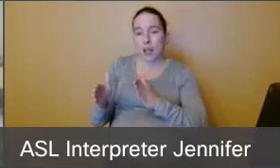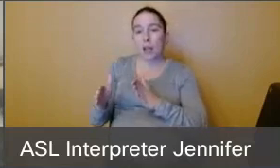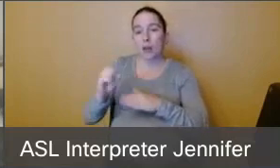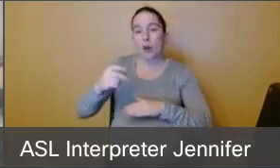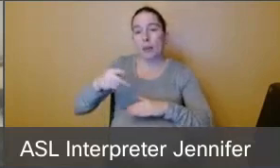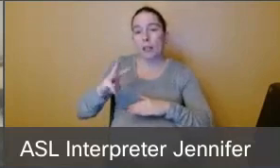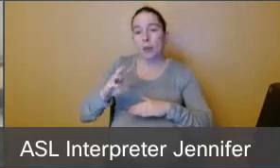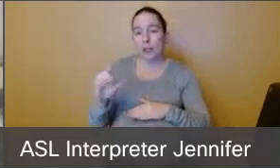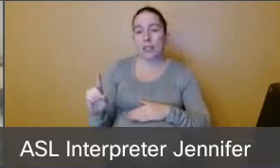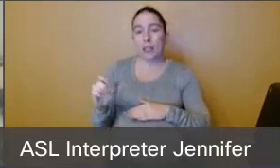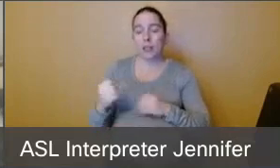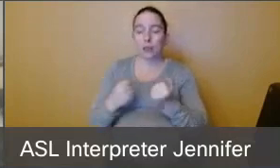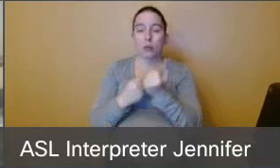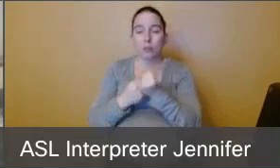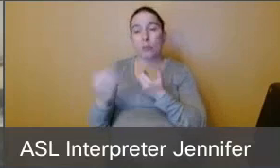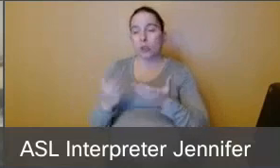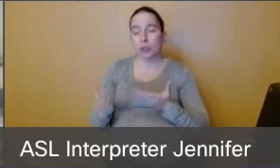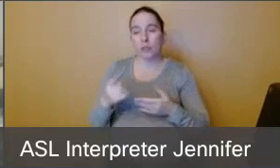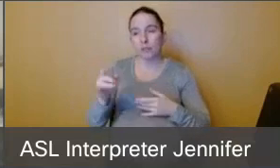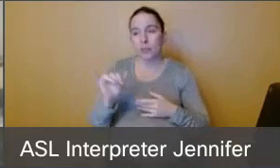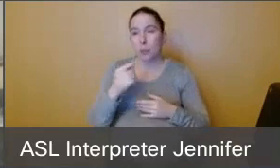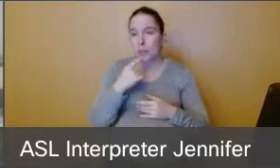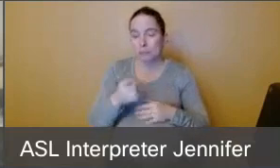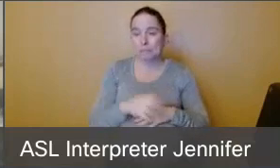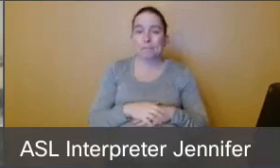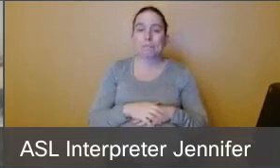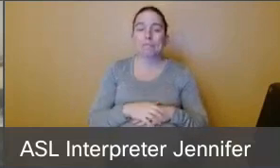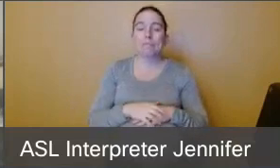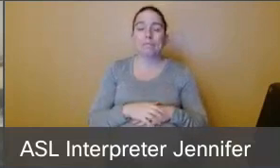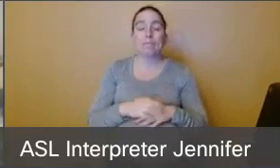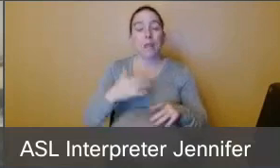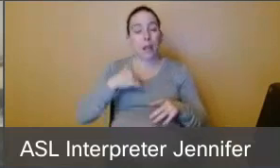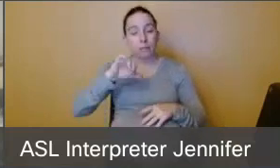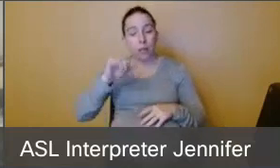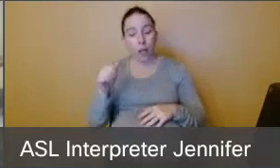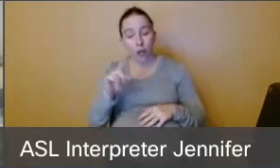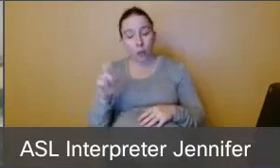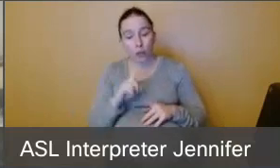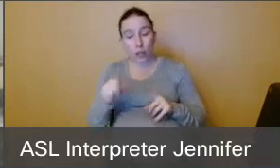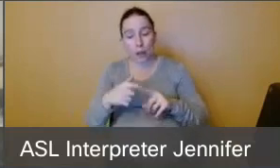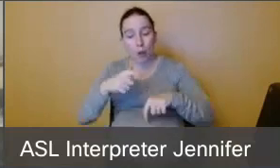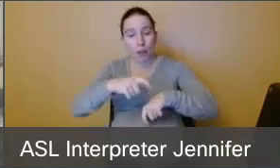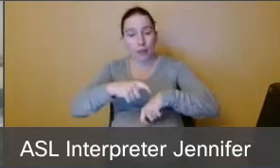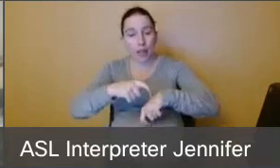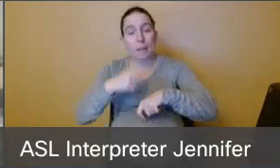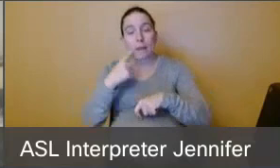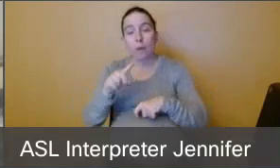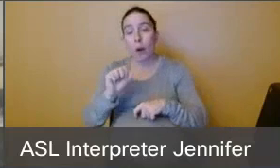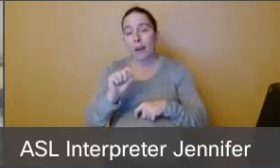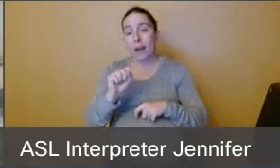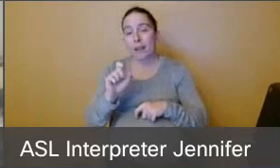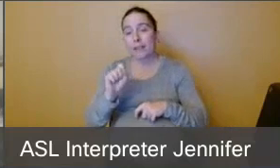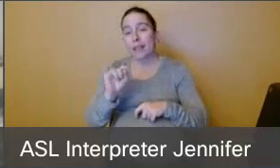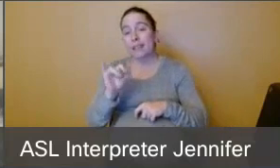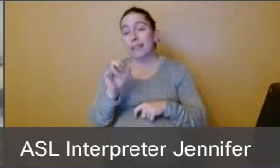and services. And there was another inquiry related to the timing of the attestation that I thought you might be